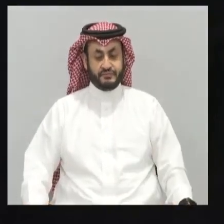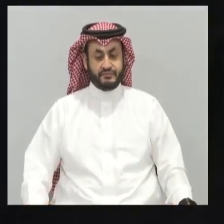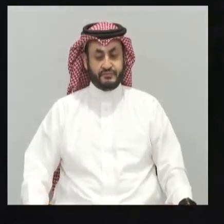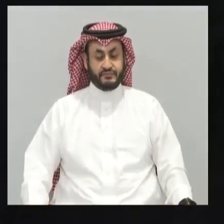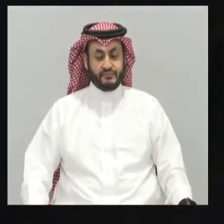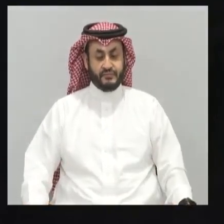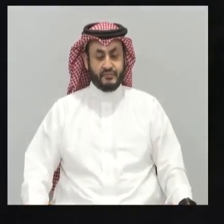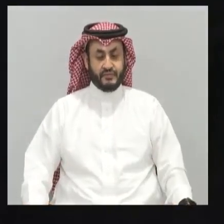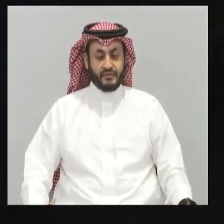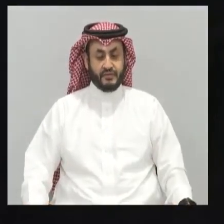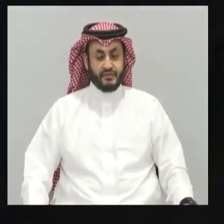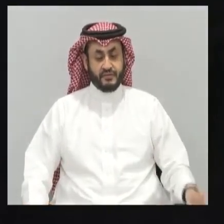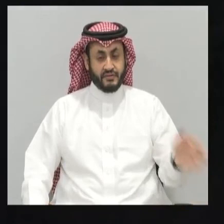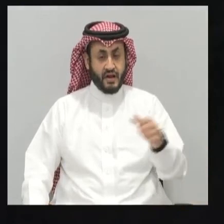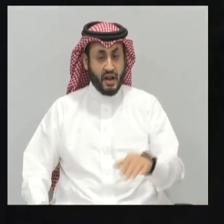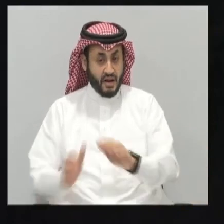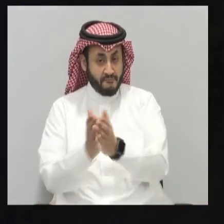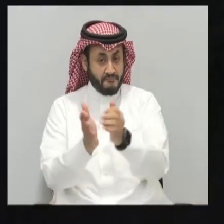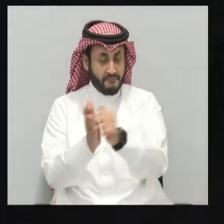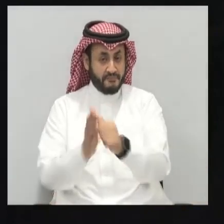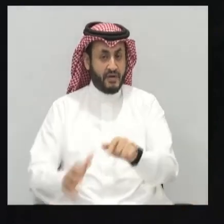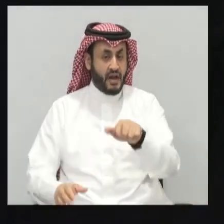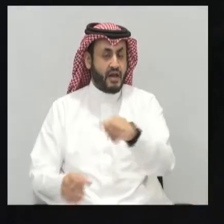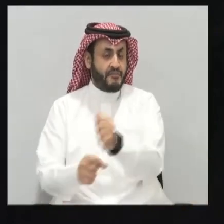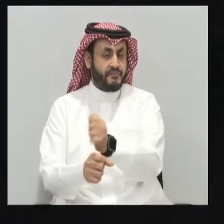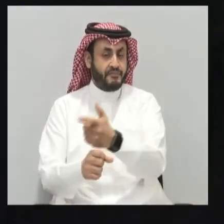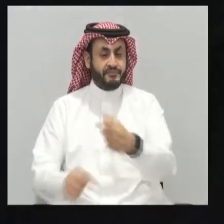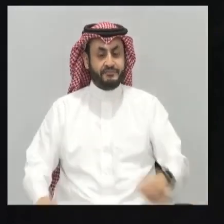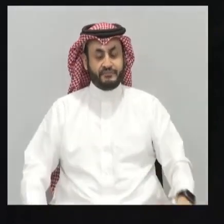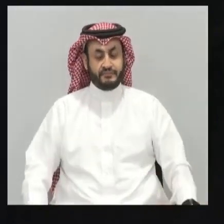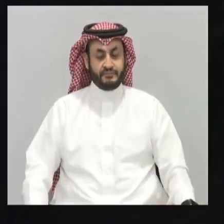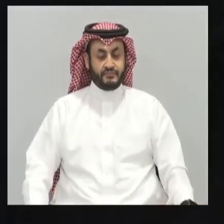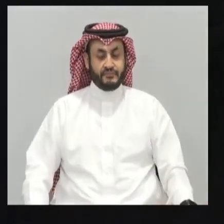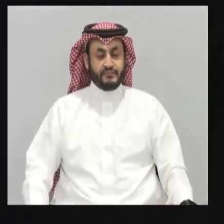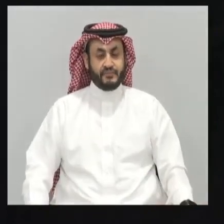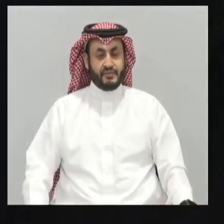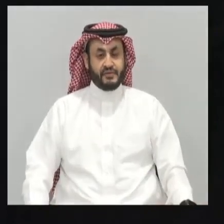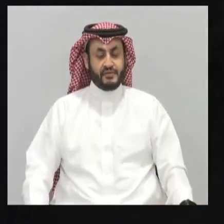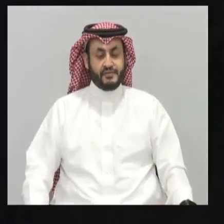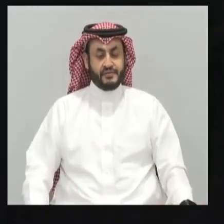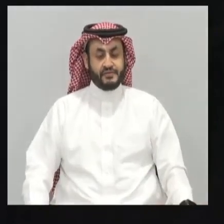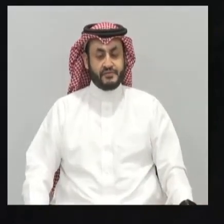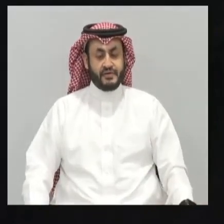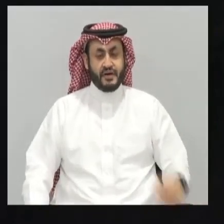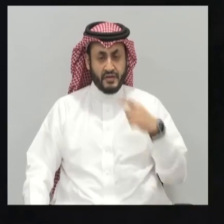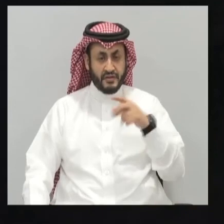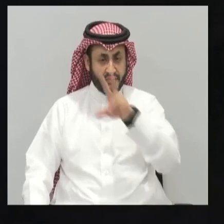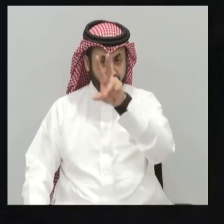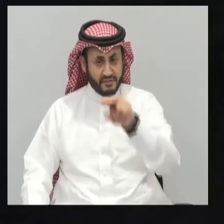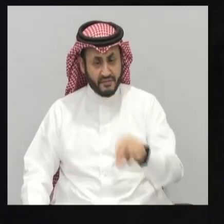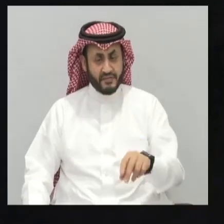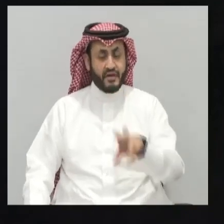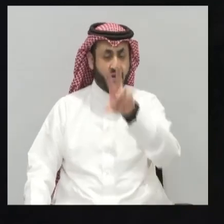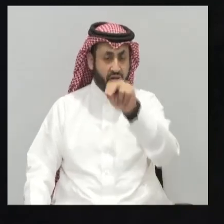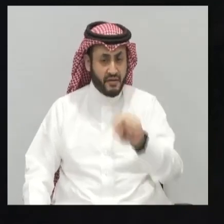write a paragraph. Now, for your homework, what are you going to do? I have this question here for you as an example. You're going to do the